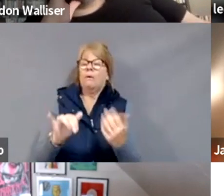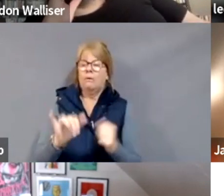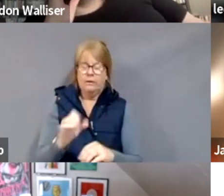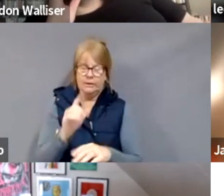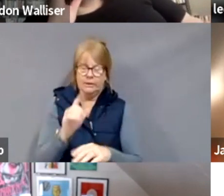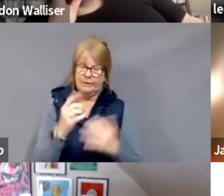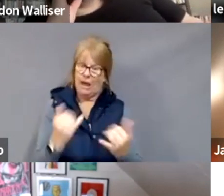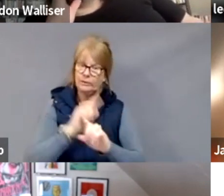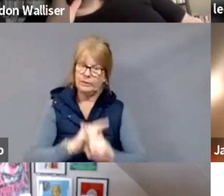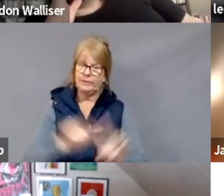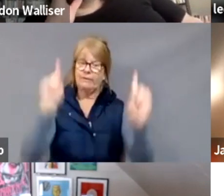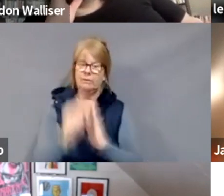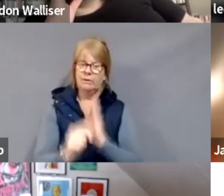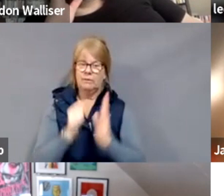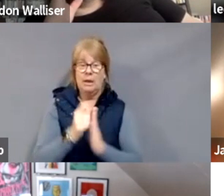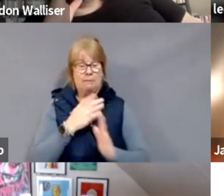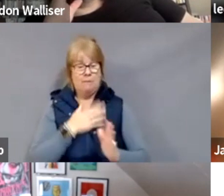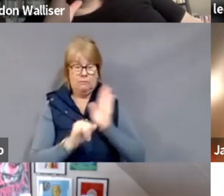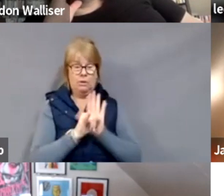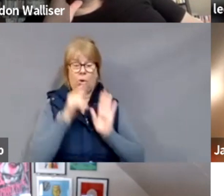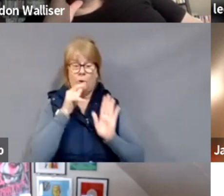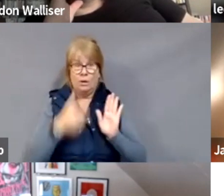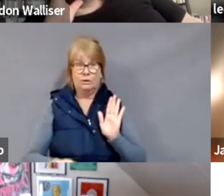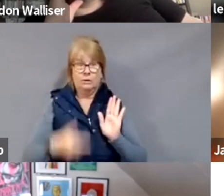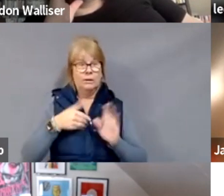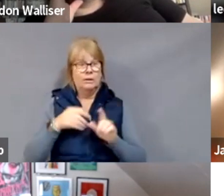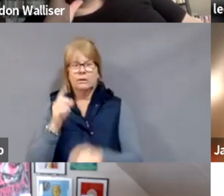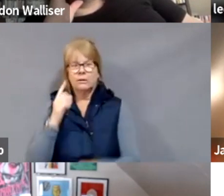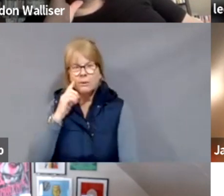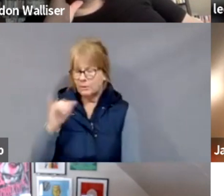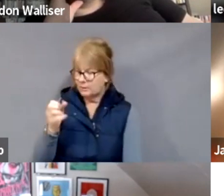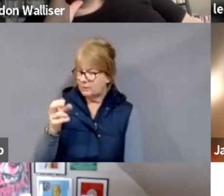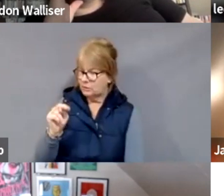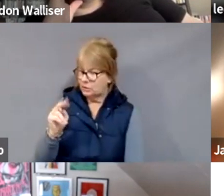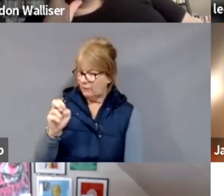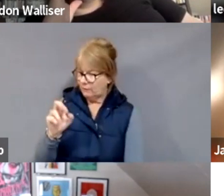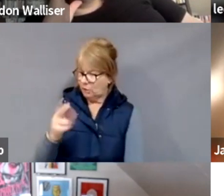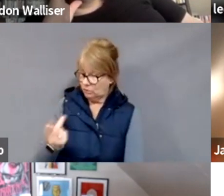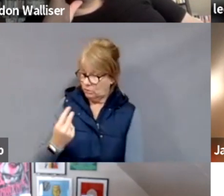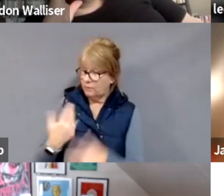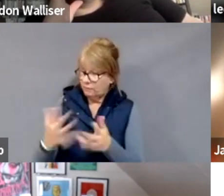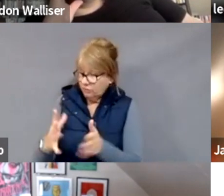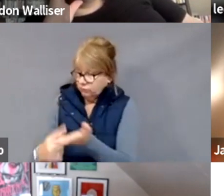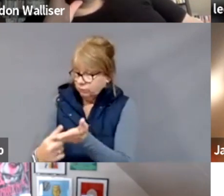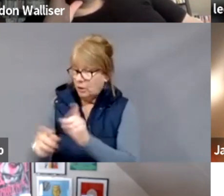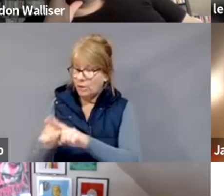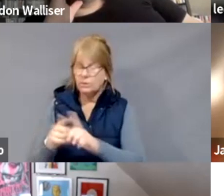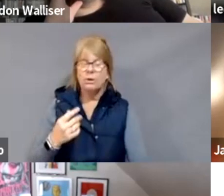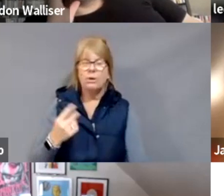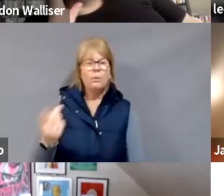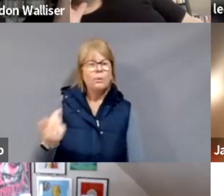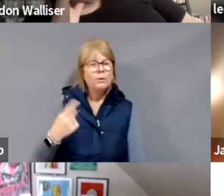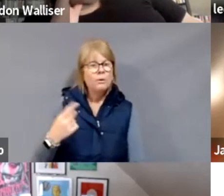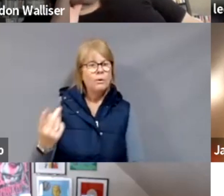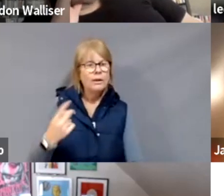know, just my identity as a person. Jennifer, we've talked about this before too, right? That, you know, we are shaped by